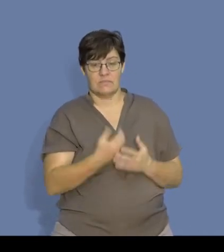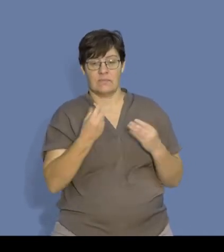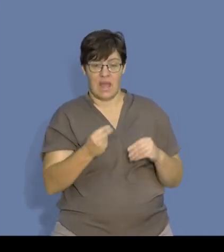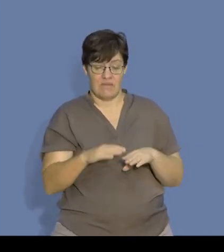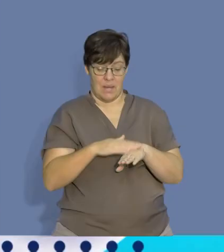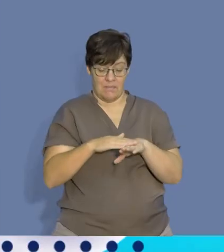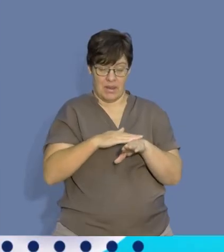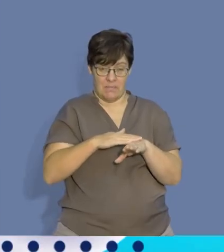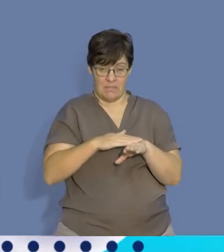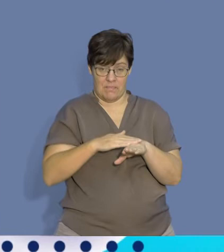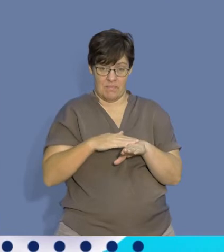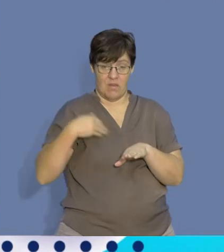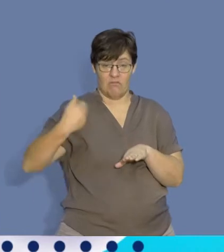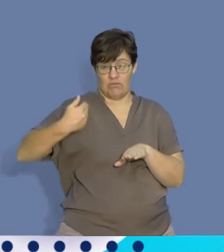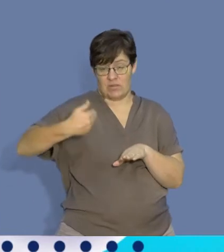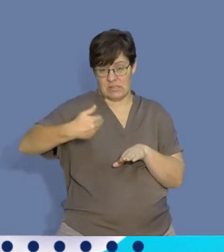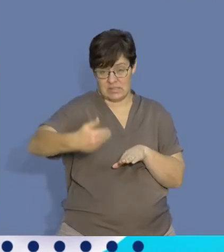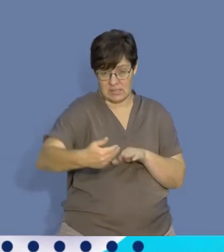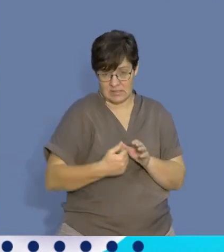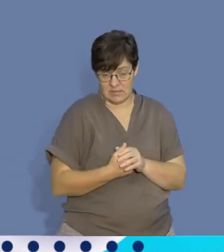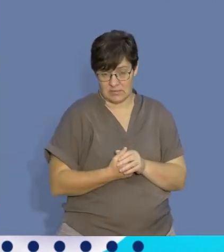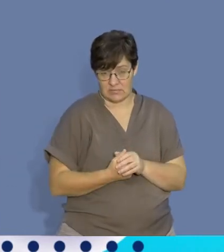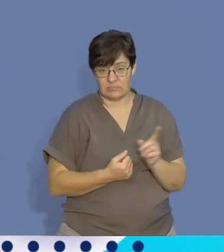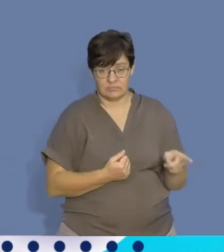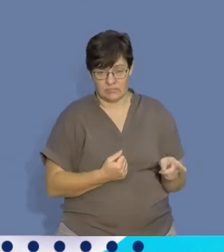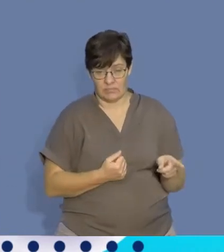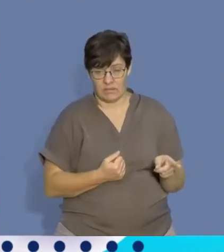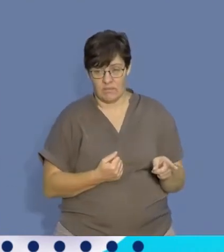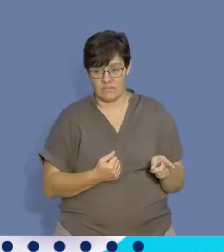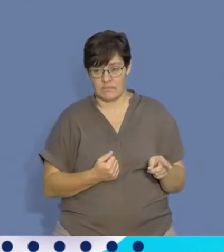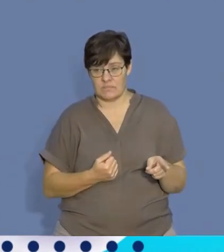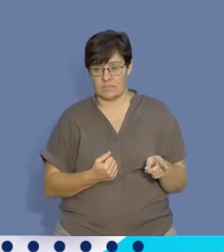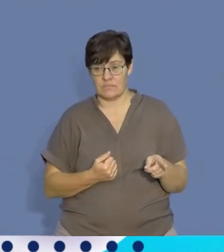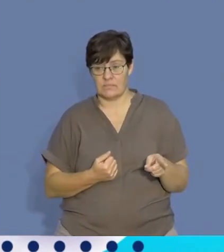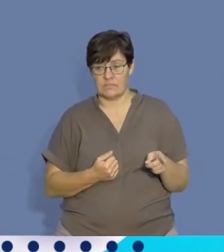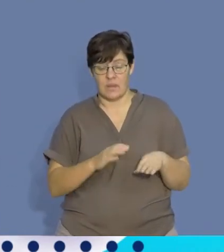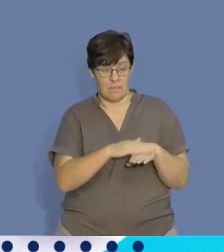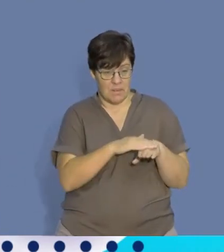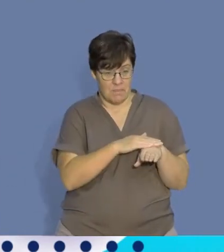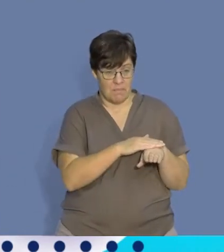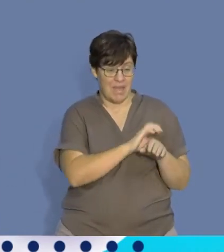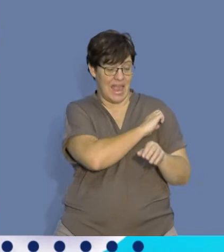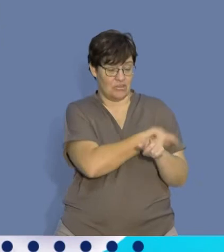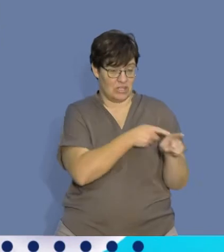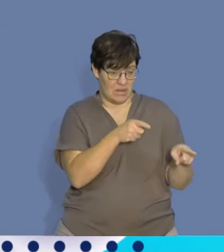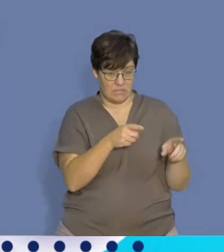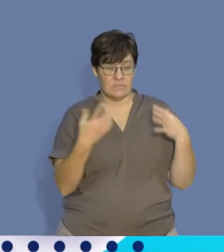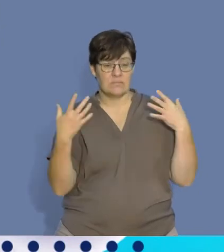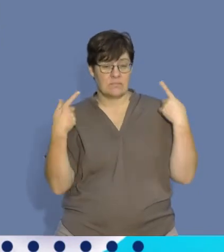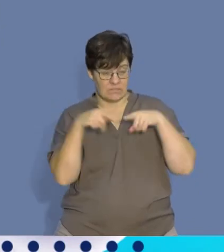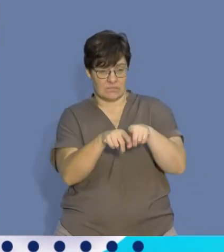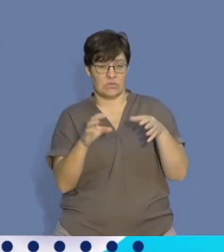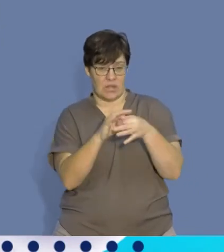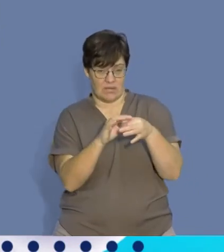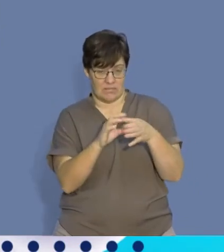frequency, and now we have a minimum amount of energy, they go together. The energy in